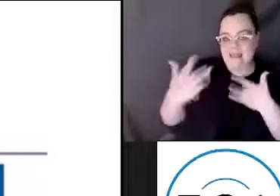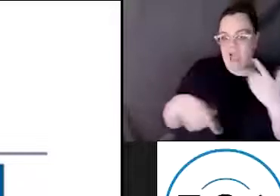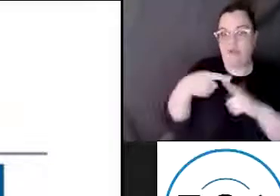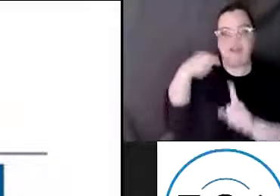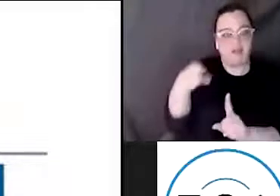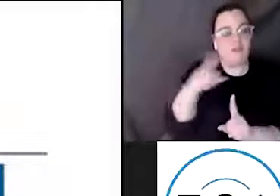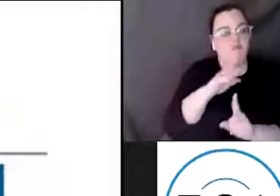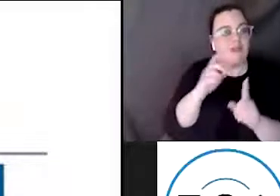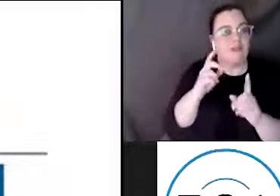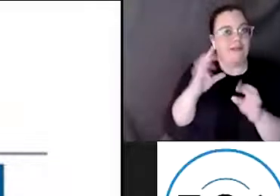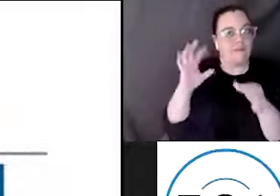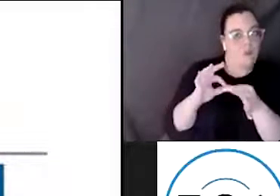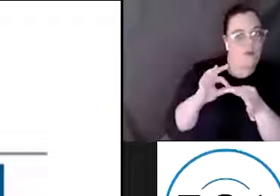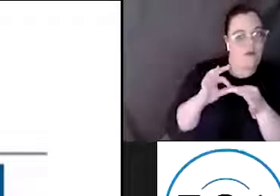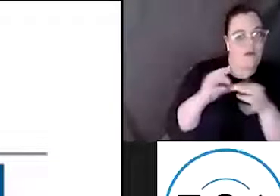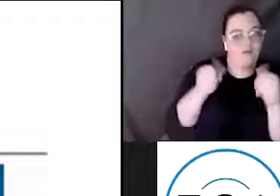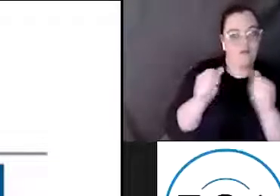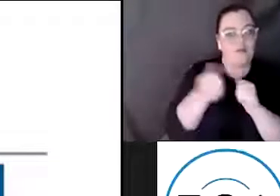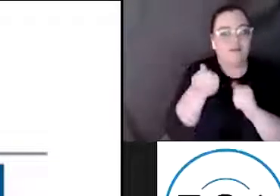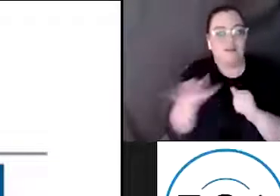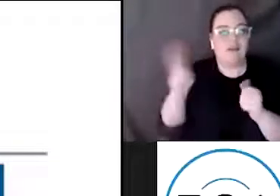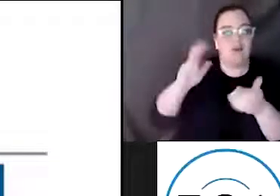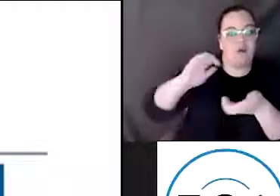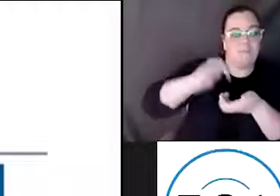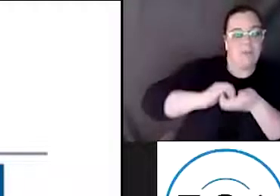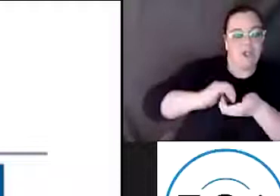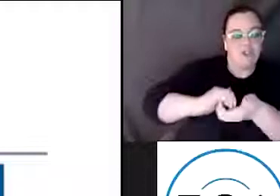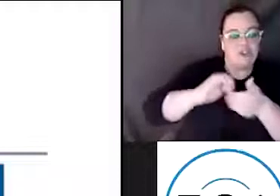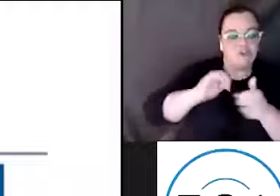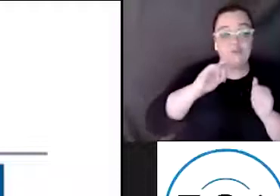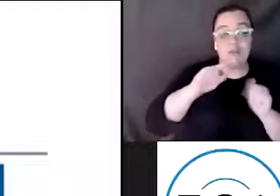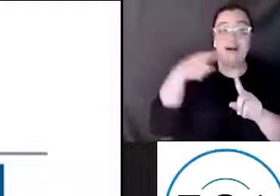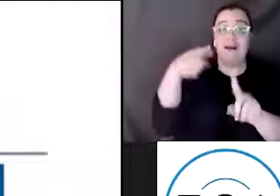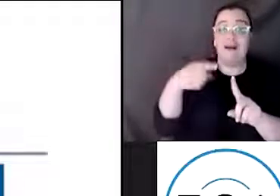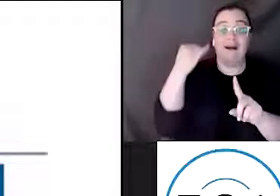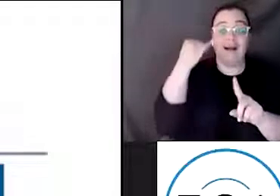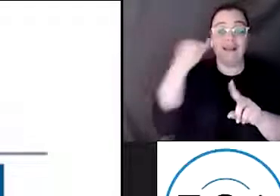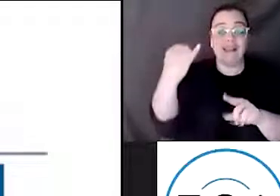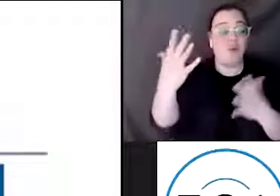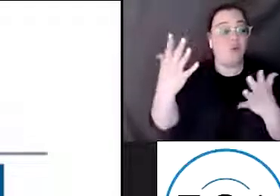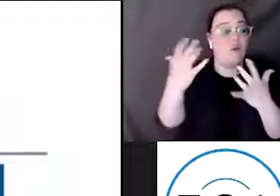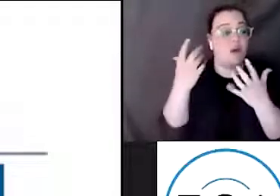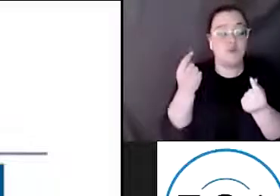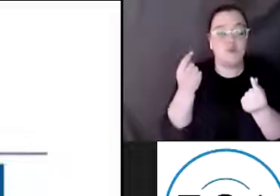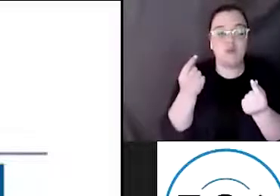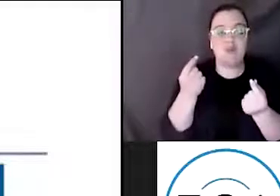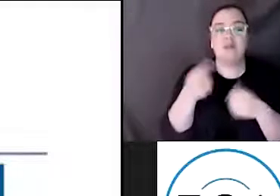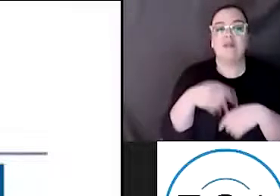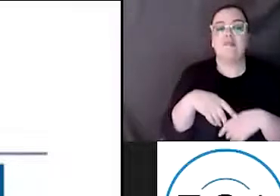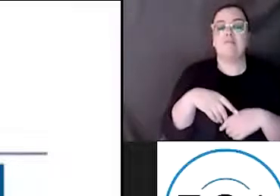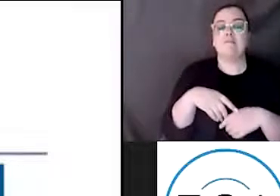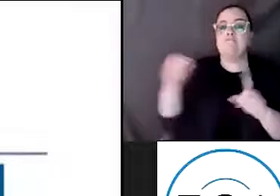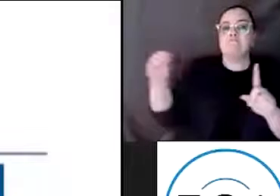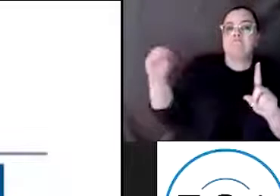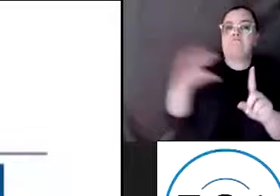of our partners. And the idea is to shine another spotlight on the topic of